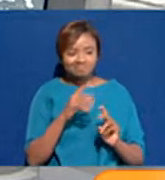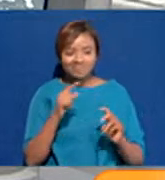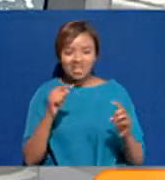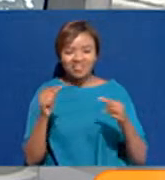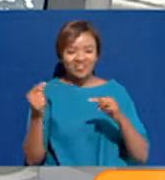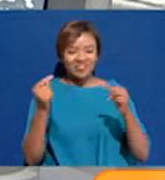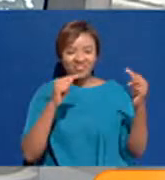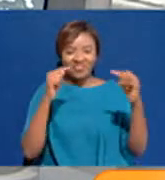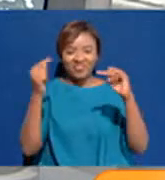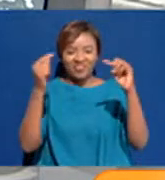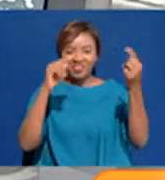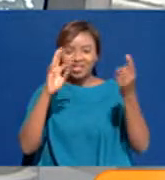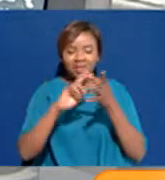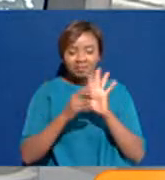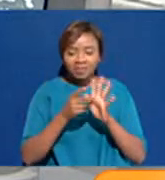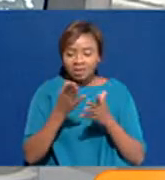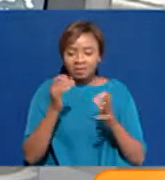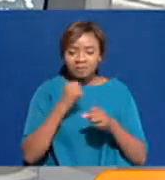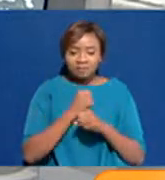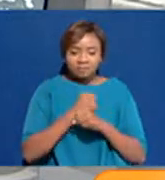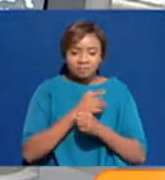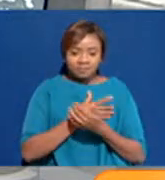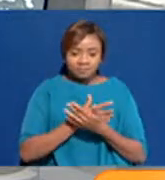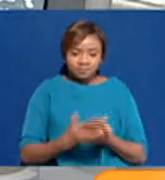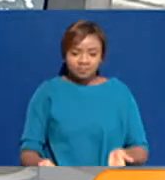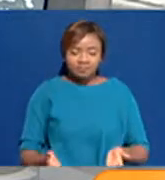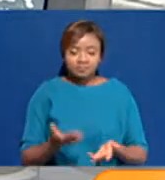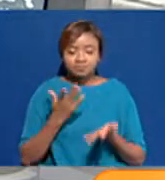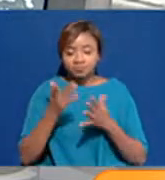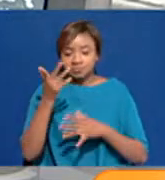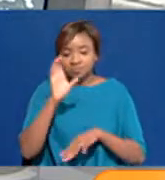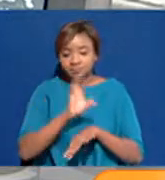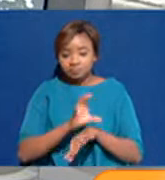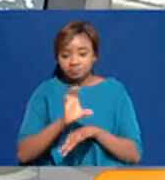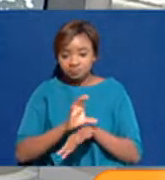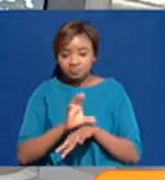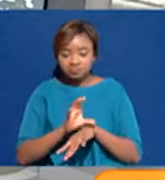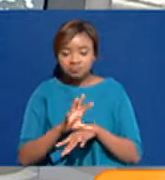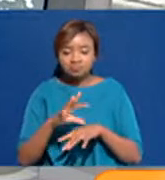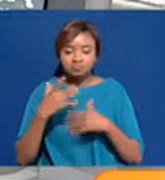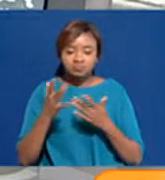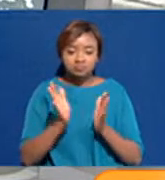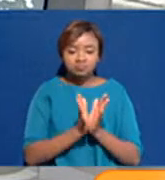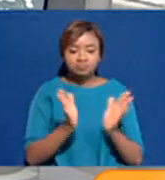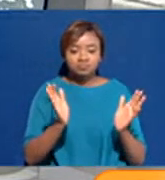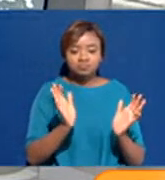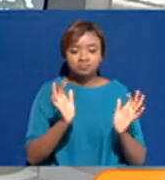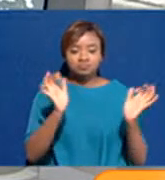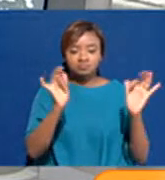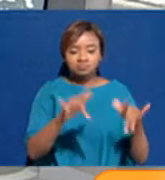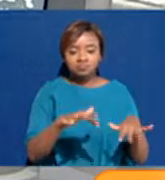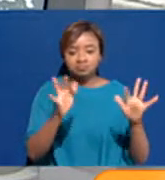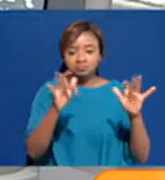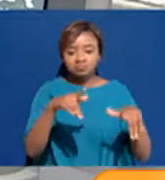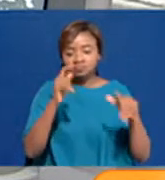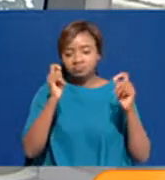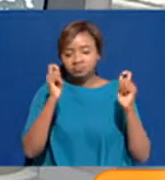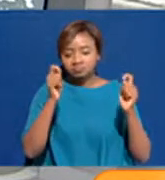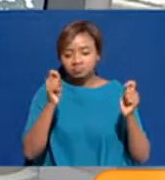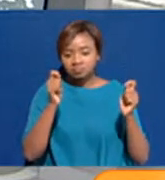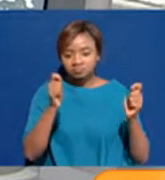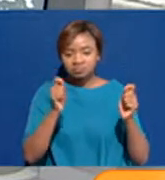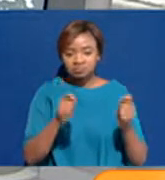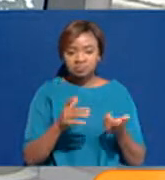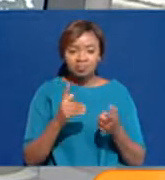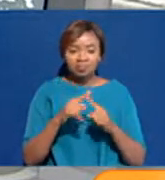Indeed. The campaign trail. And right now, if it's in a church service or the public rally, their needs are not being met. And by that, I mean cost